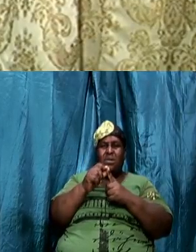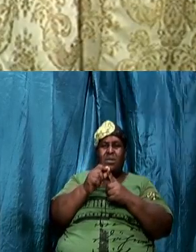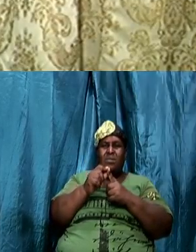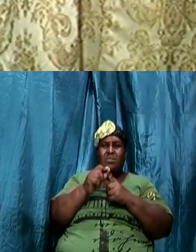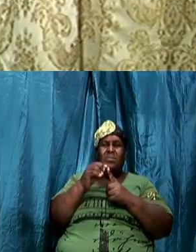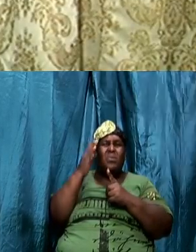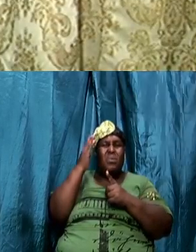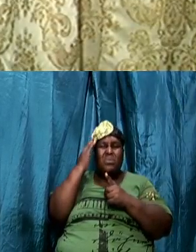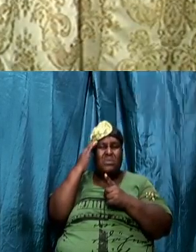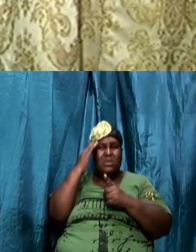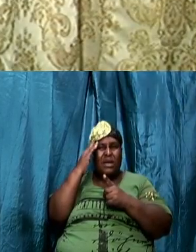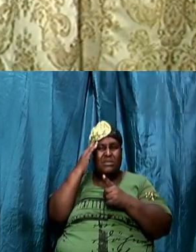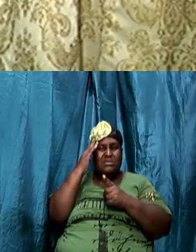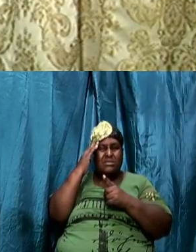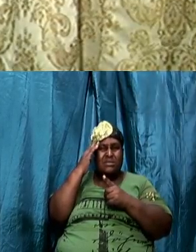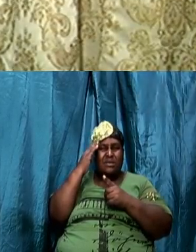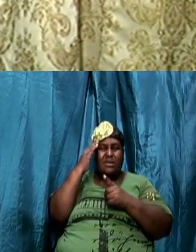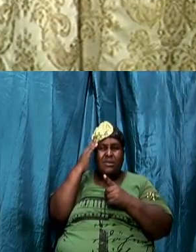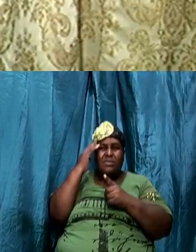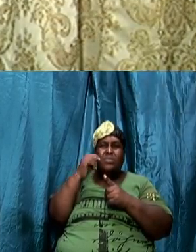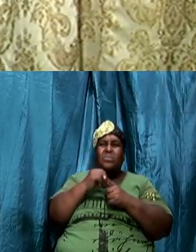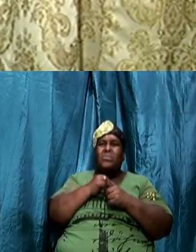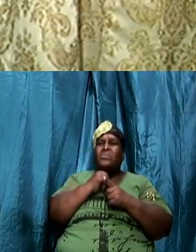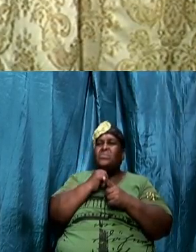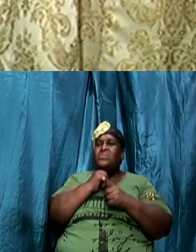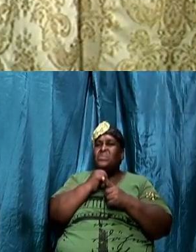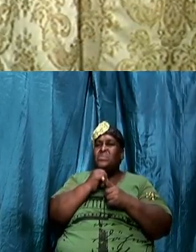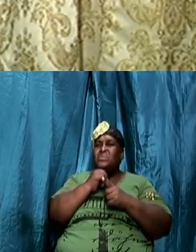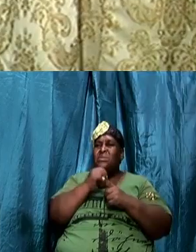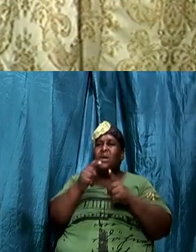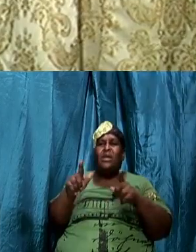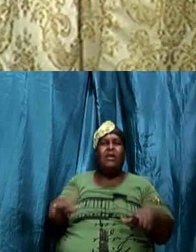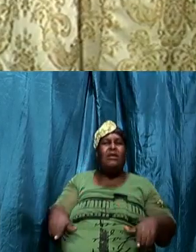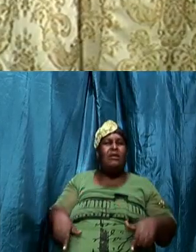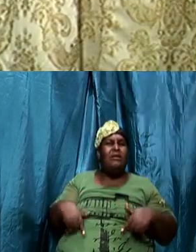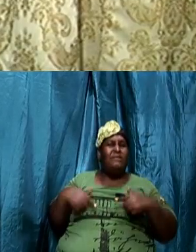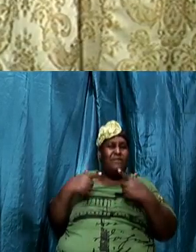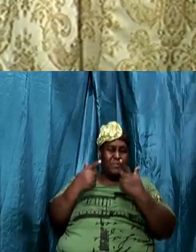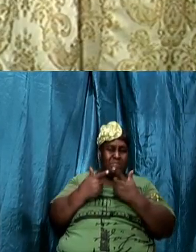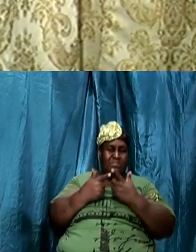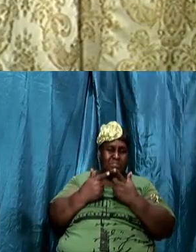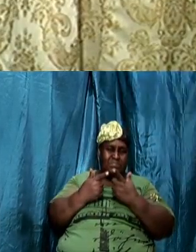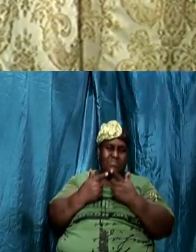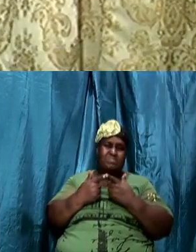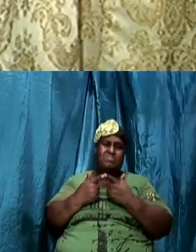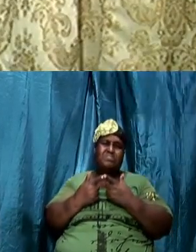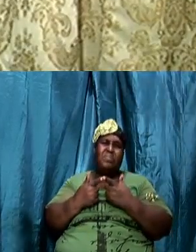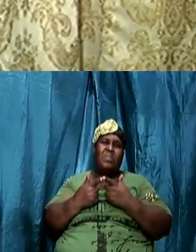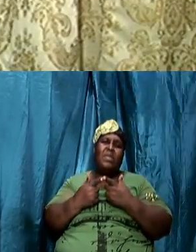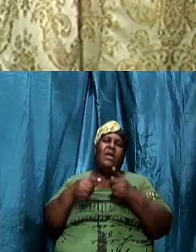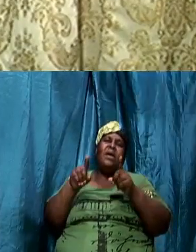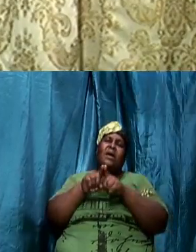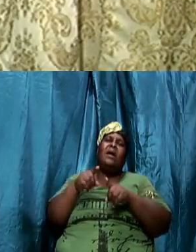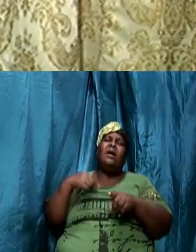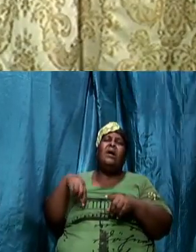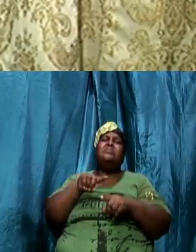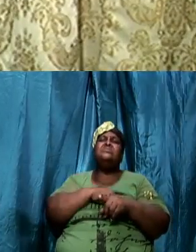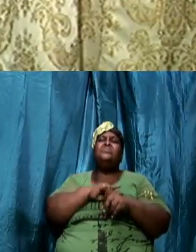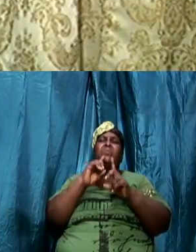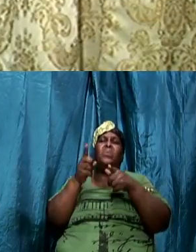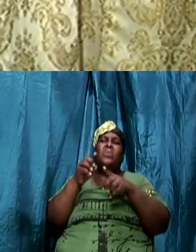mind. Let me not jump the gun. Let me just finish establish the point. So that as we go